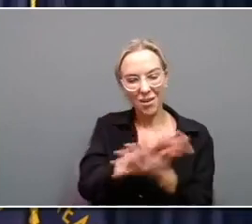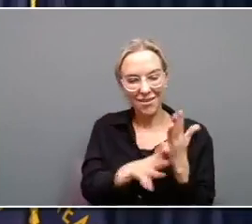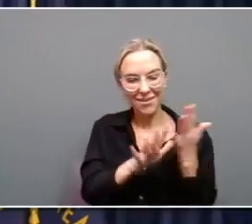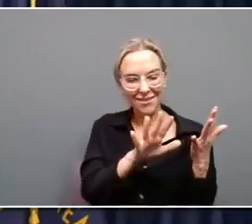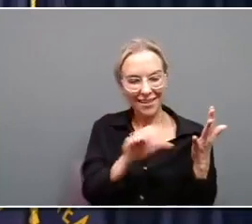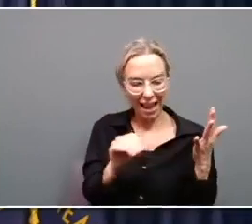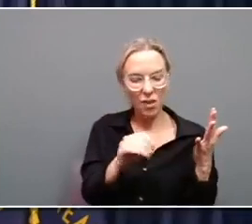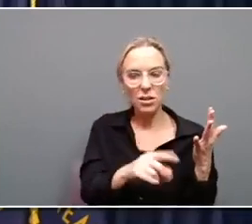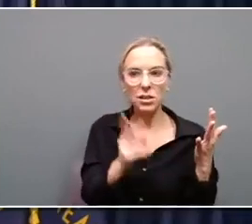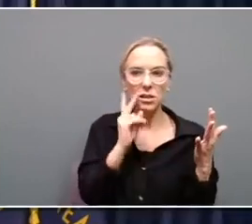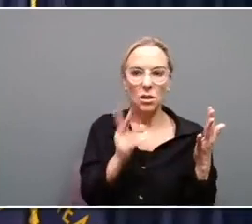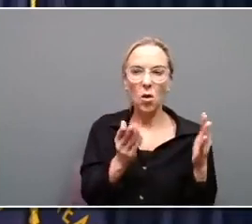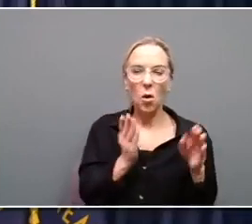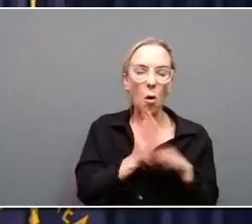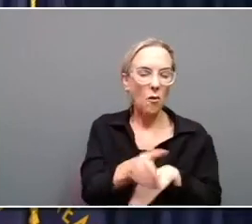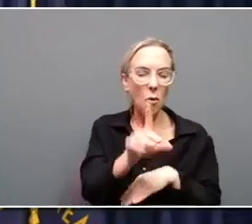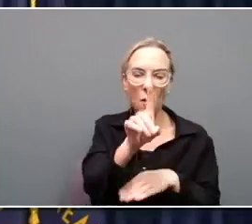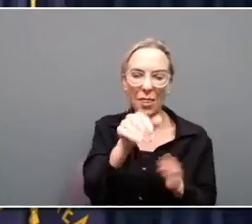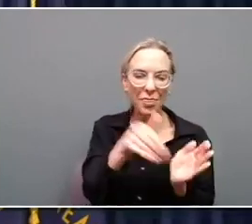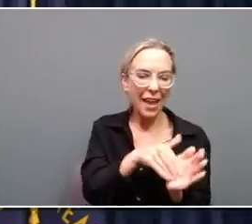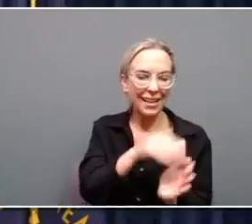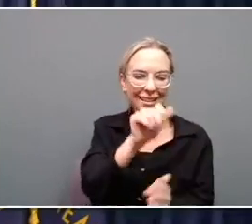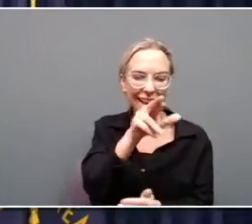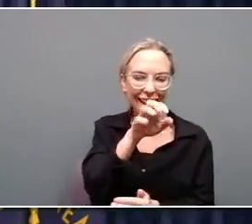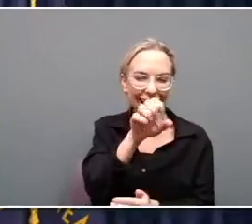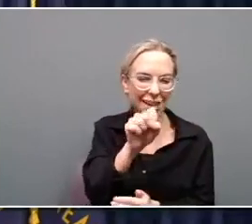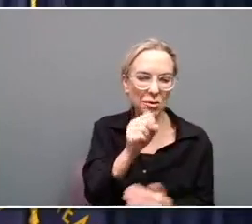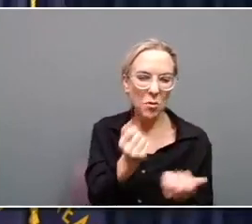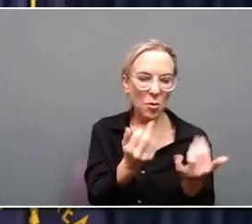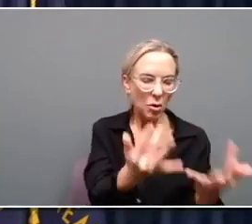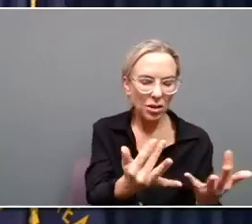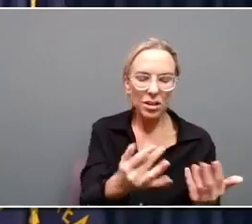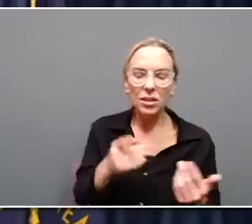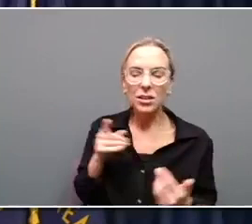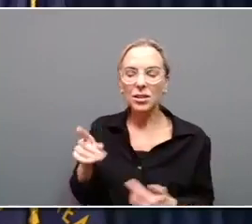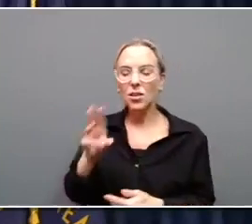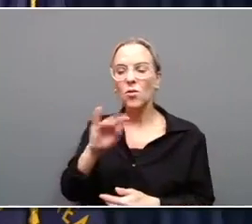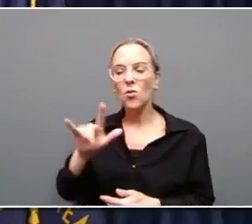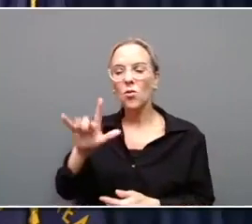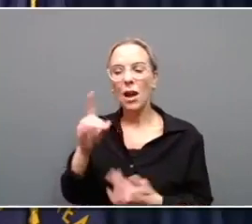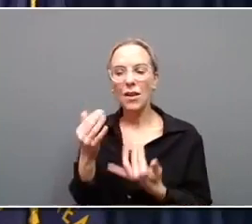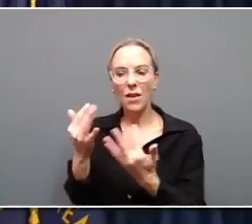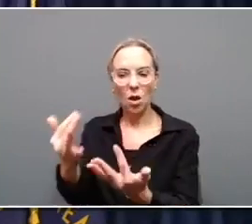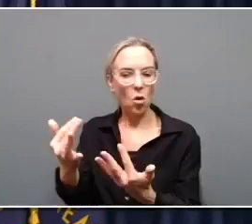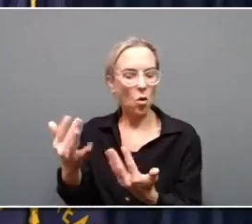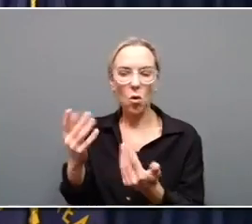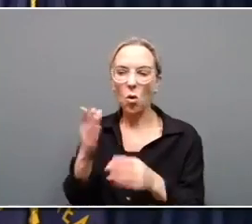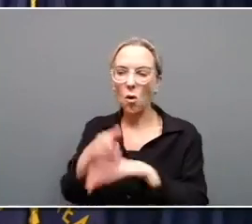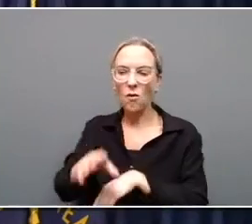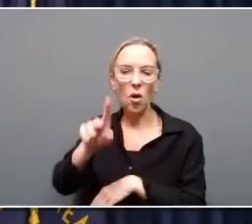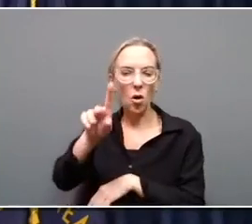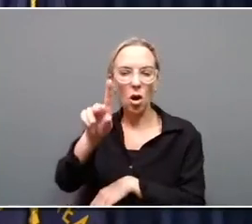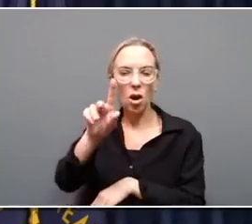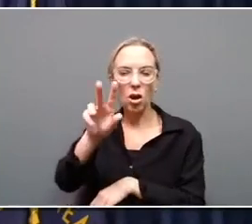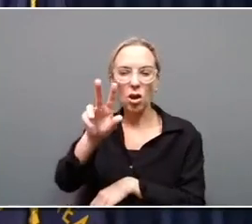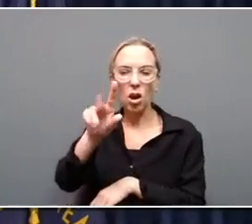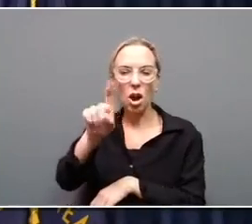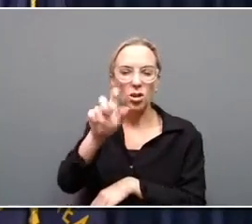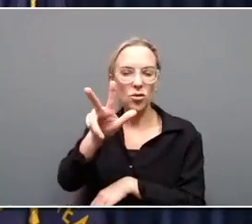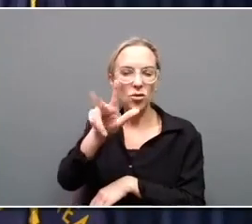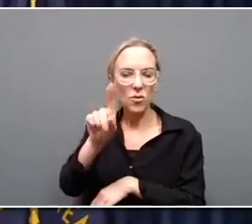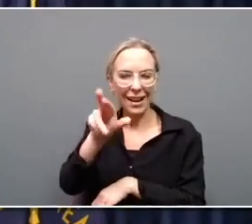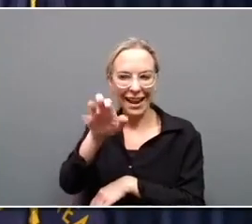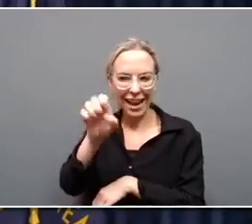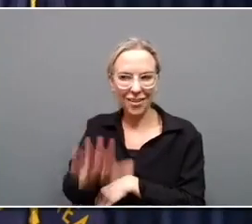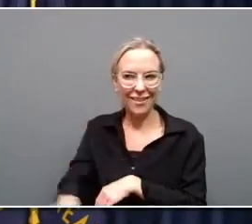acres burned. In all, since November 3rd, wildfires have scorched more than 31,000 acres across Kentucky. But we're trending in the